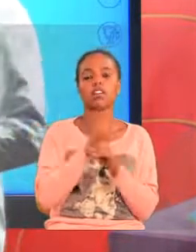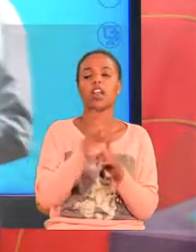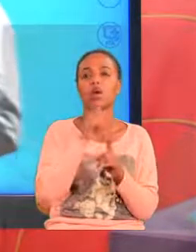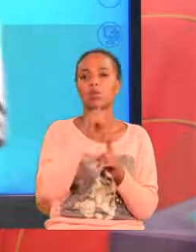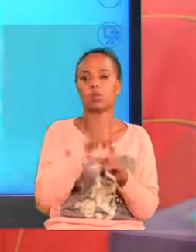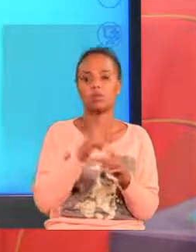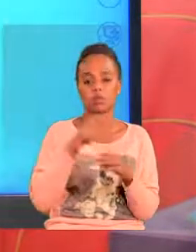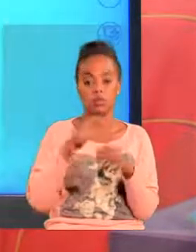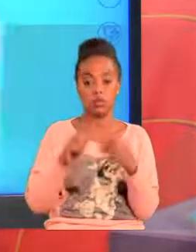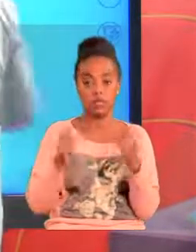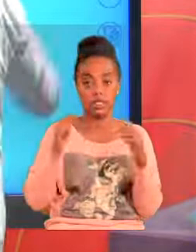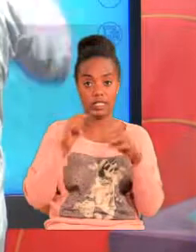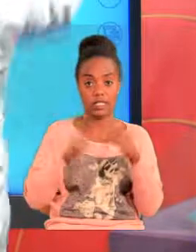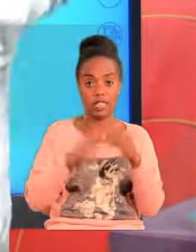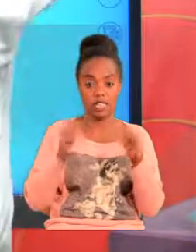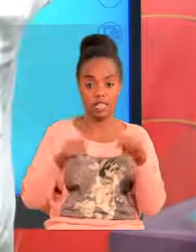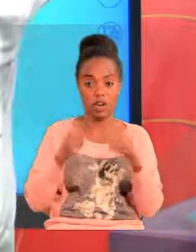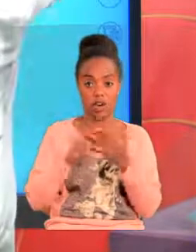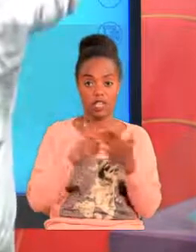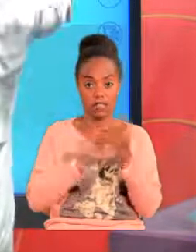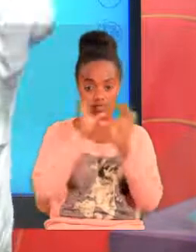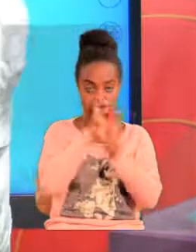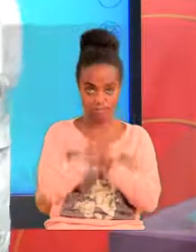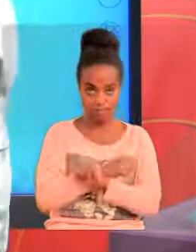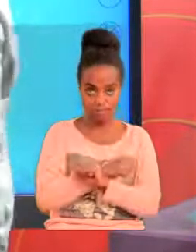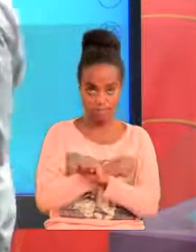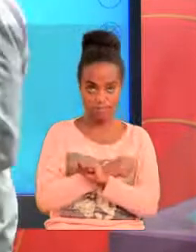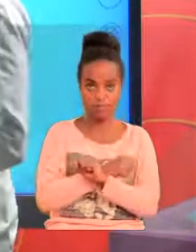today's lesson. Please